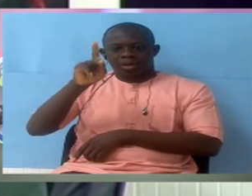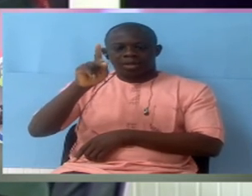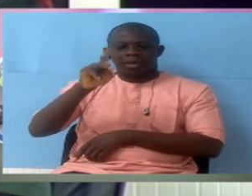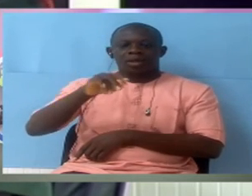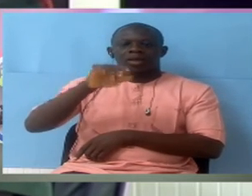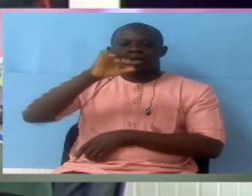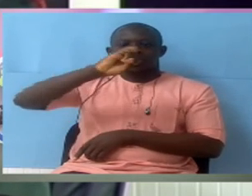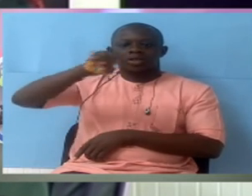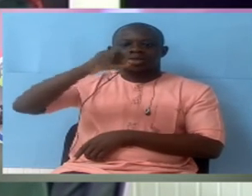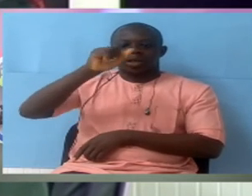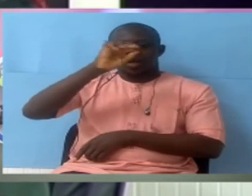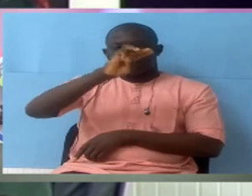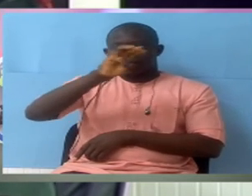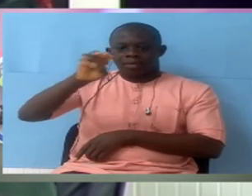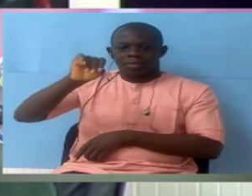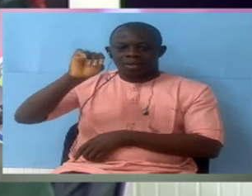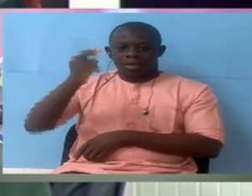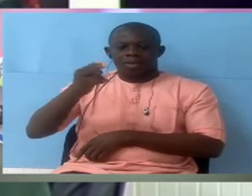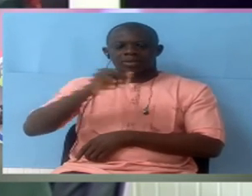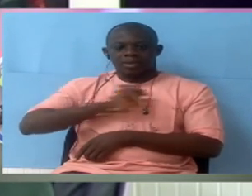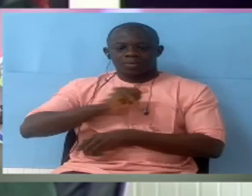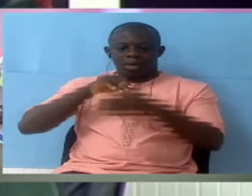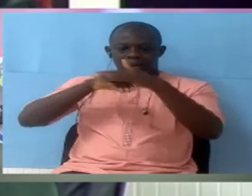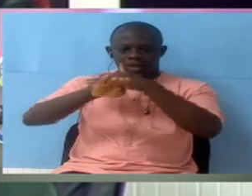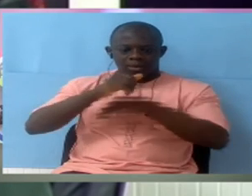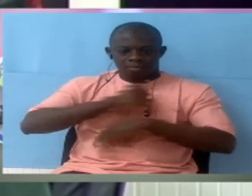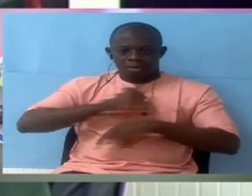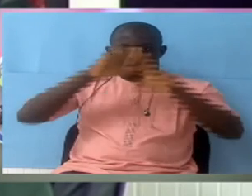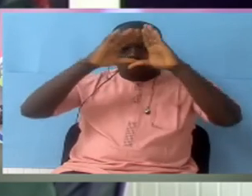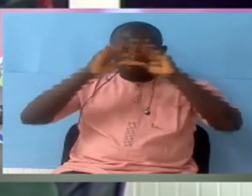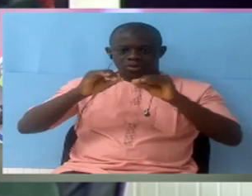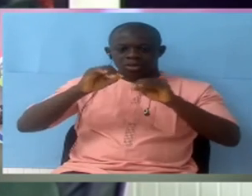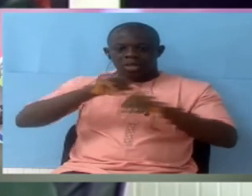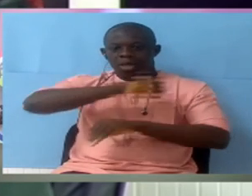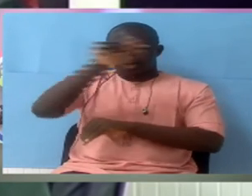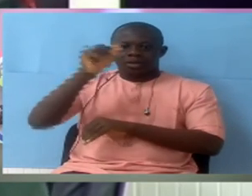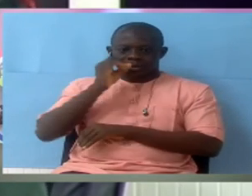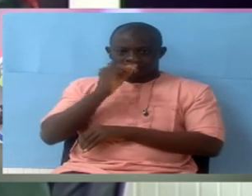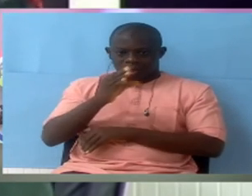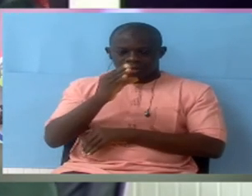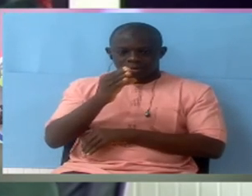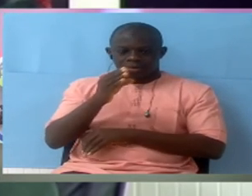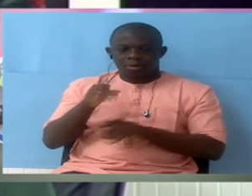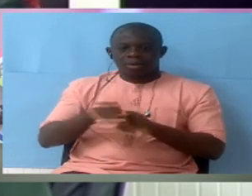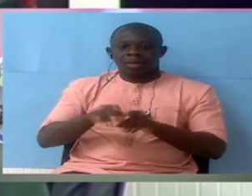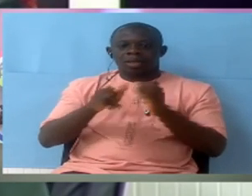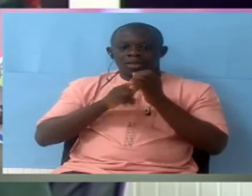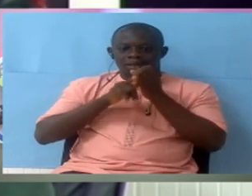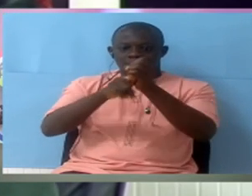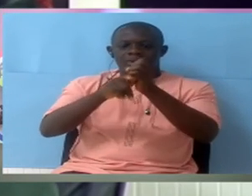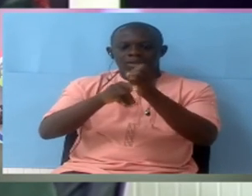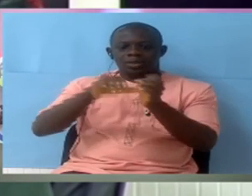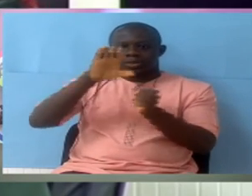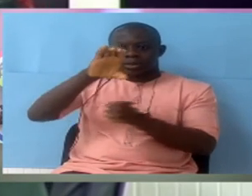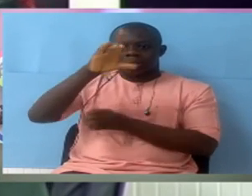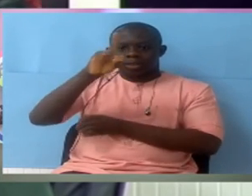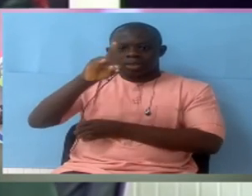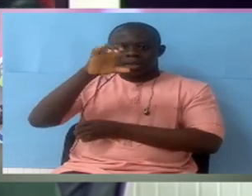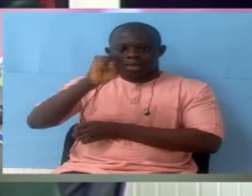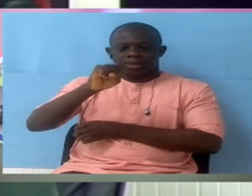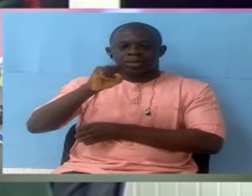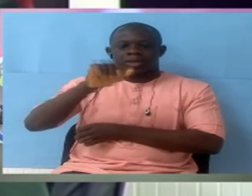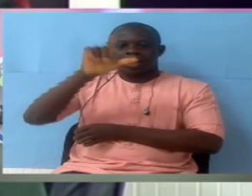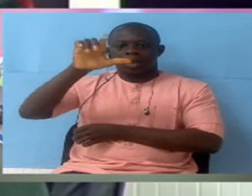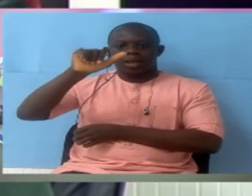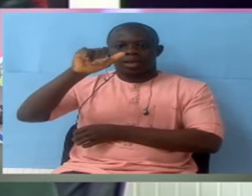Jame. Entered my office. Mu duga suma office. And said that the deputy CDS Lantombong Tamba